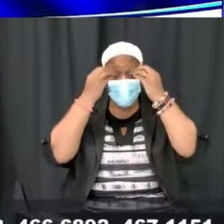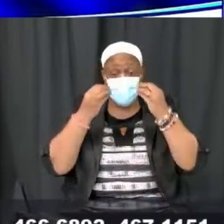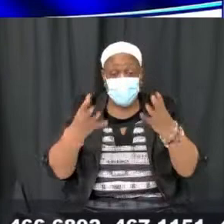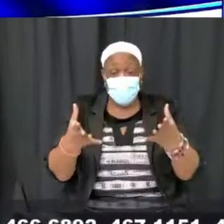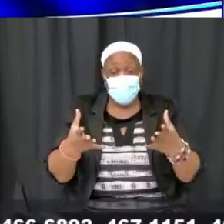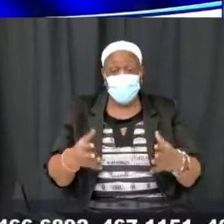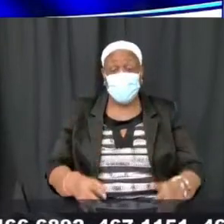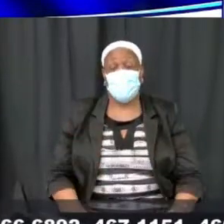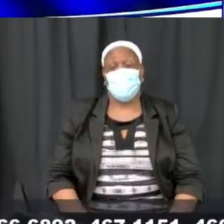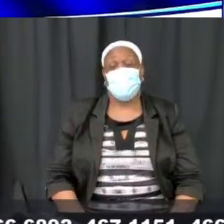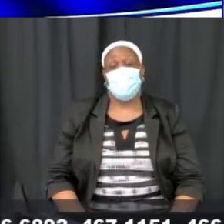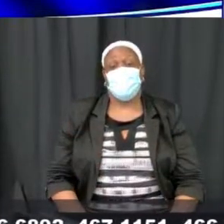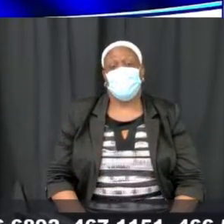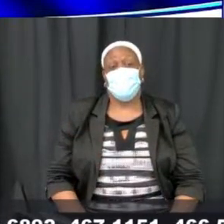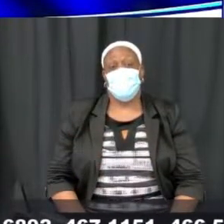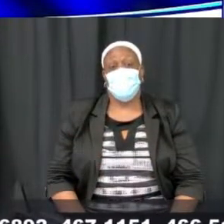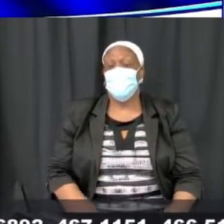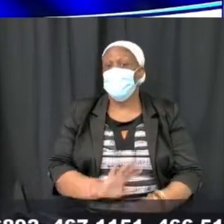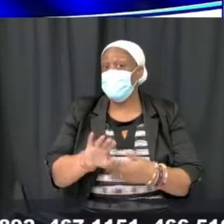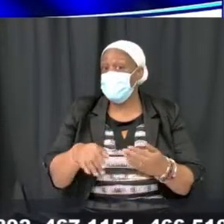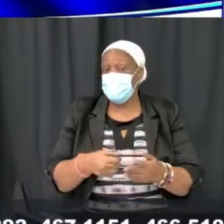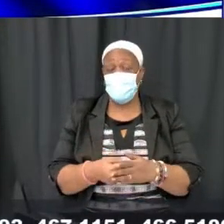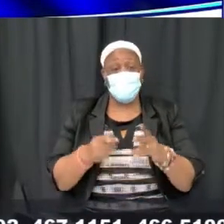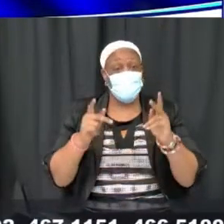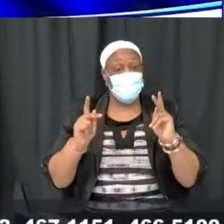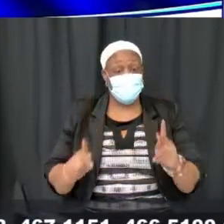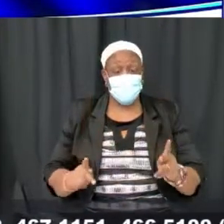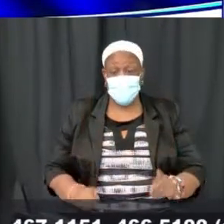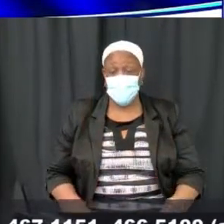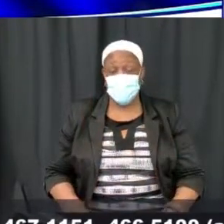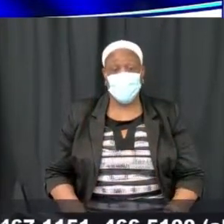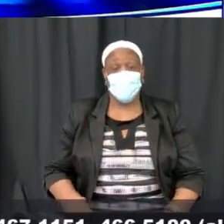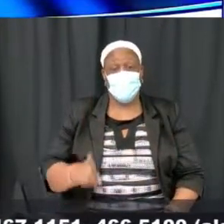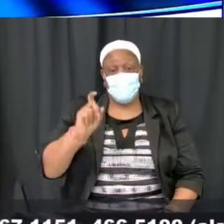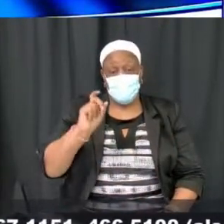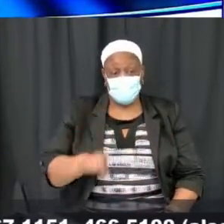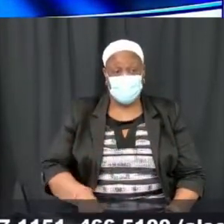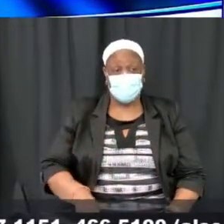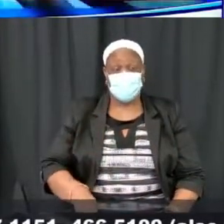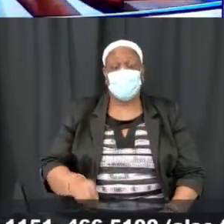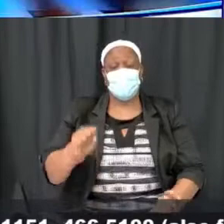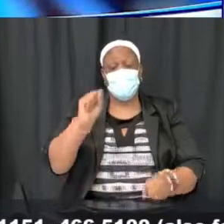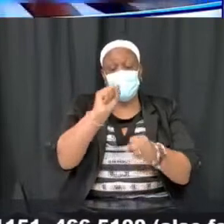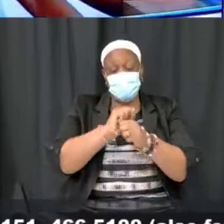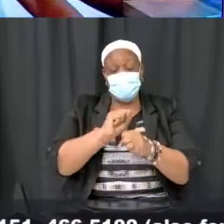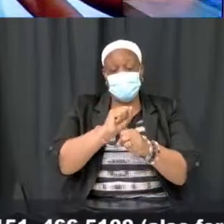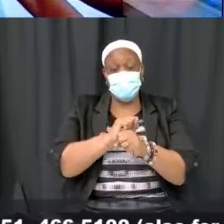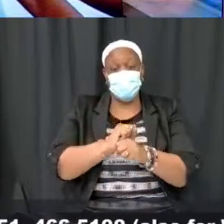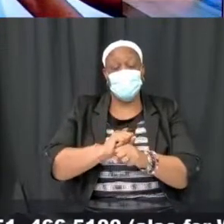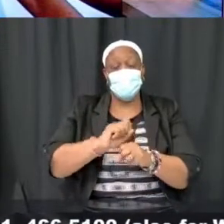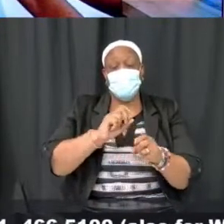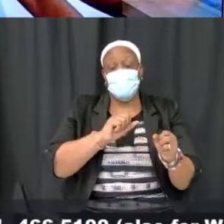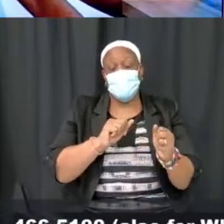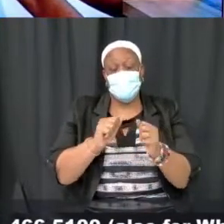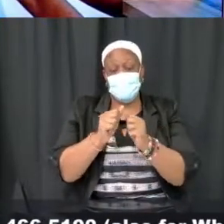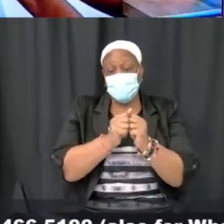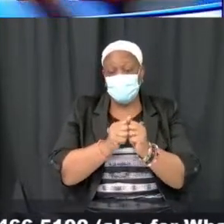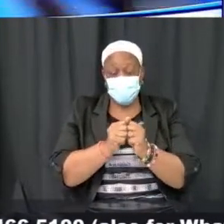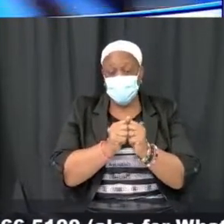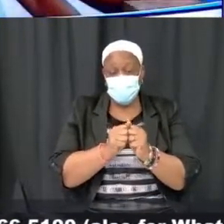COVID-19 compliance teams, the police, health inspectors, and others will have to carry out more